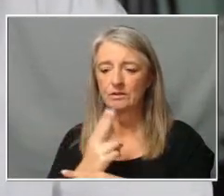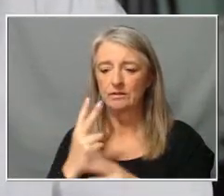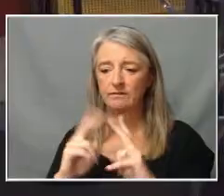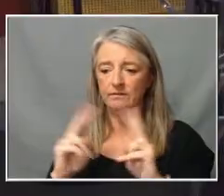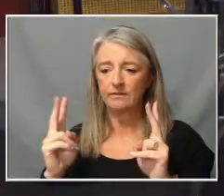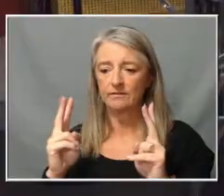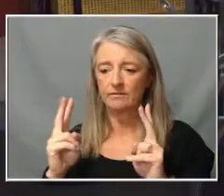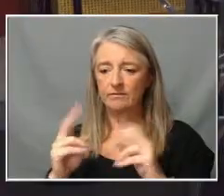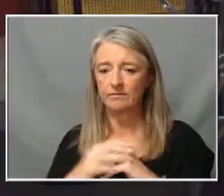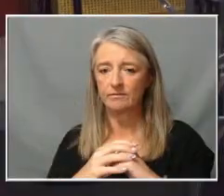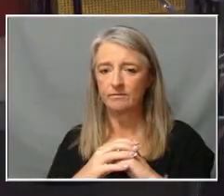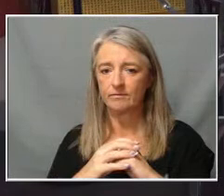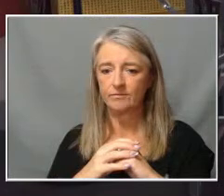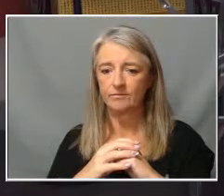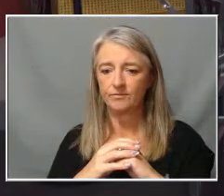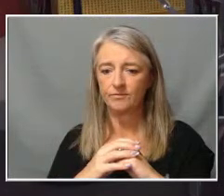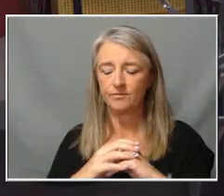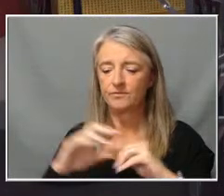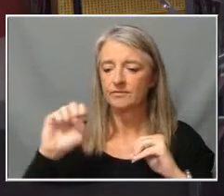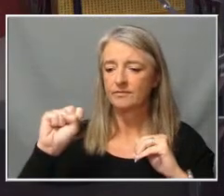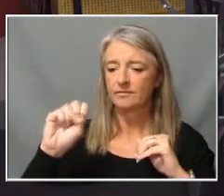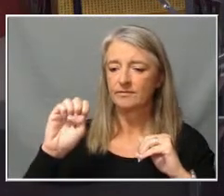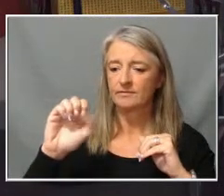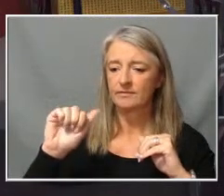the above knee sea leg? So this is a